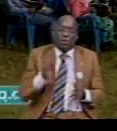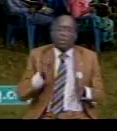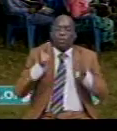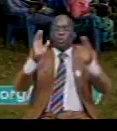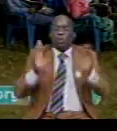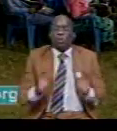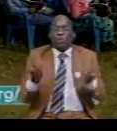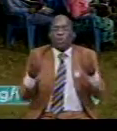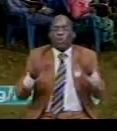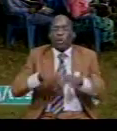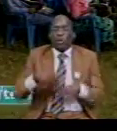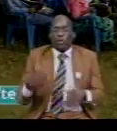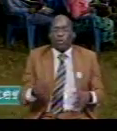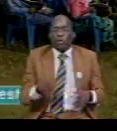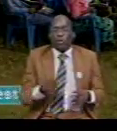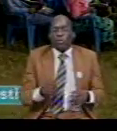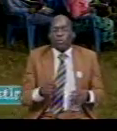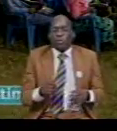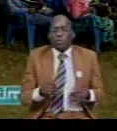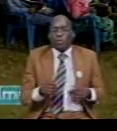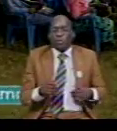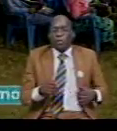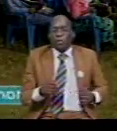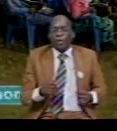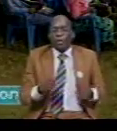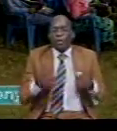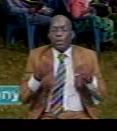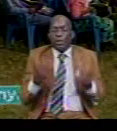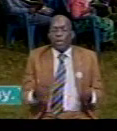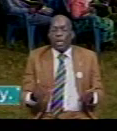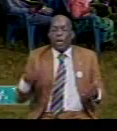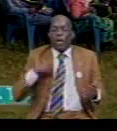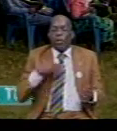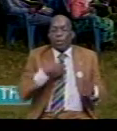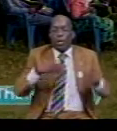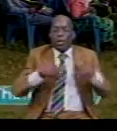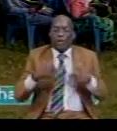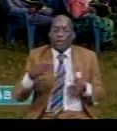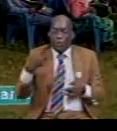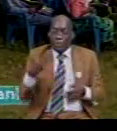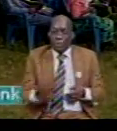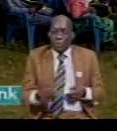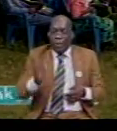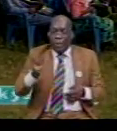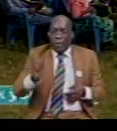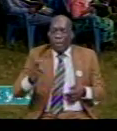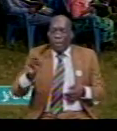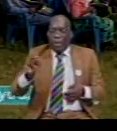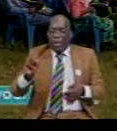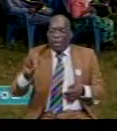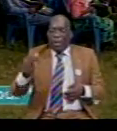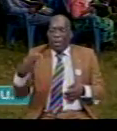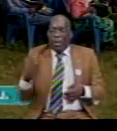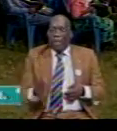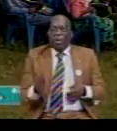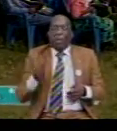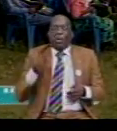So, very quickly, also, we have Hannah Olaleye. She has a